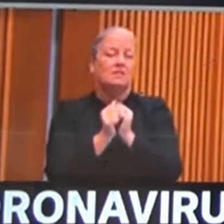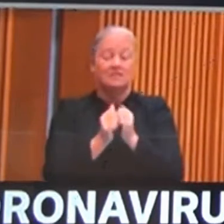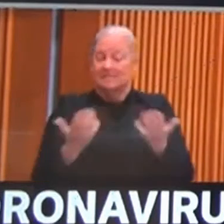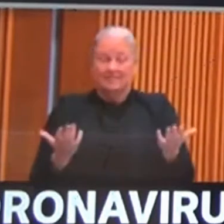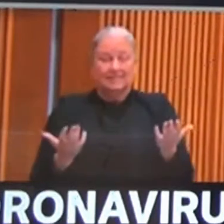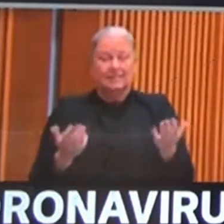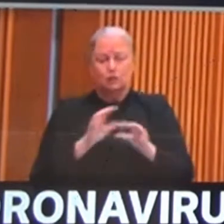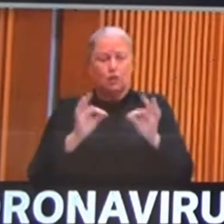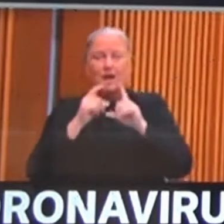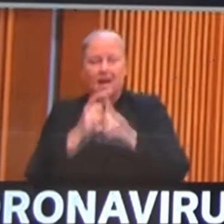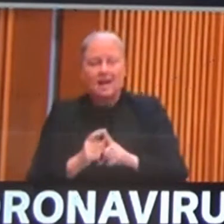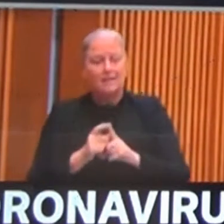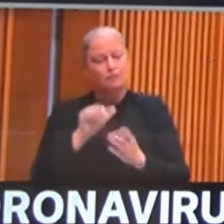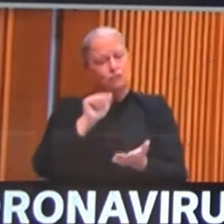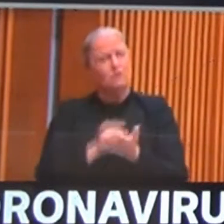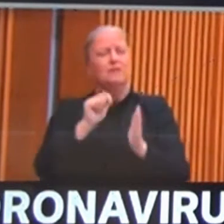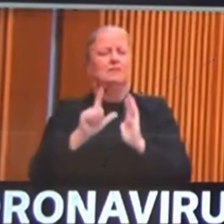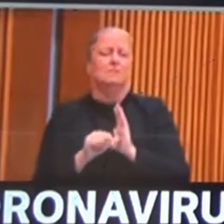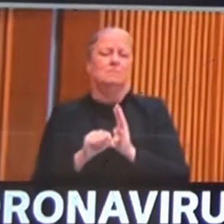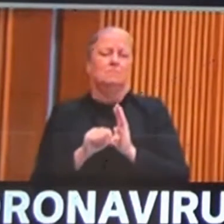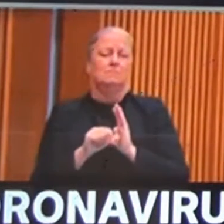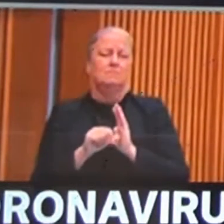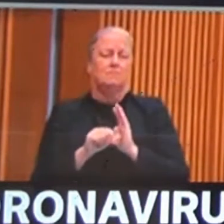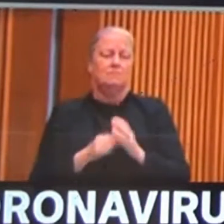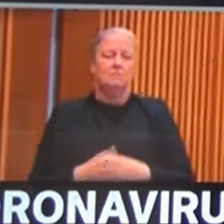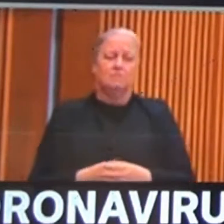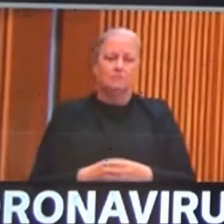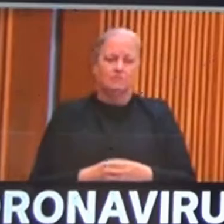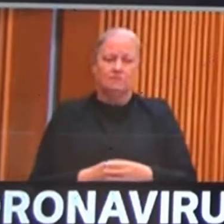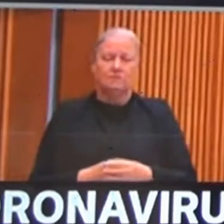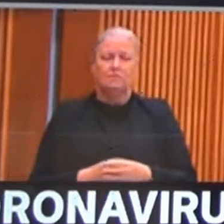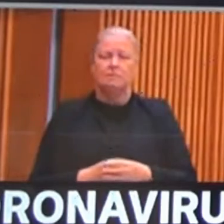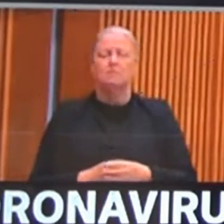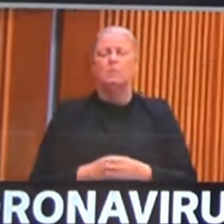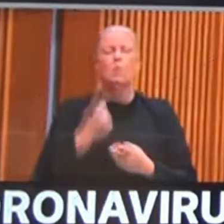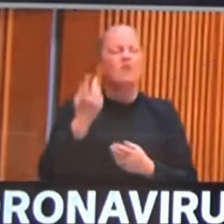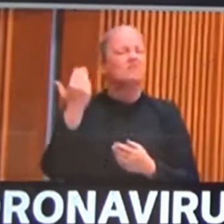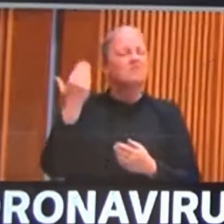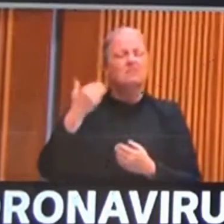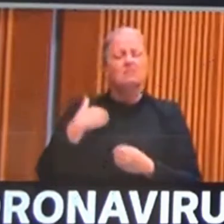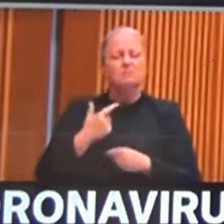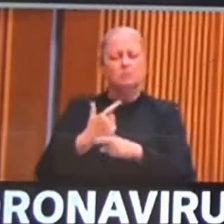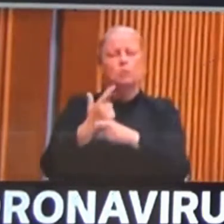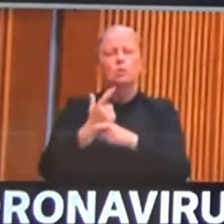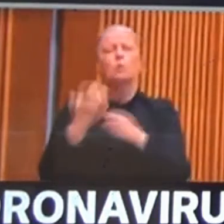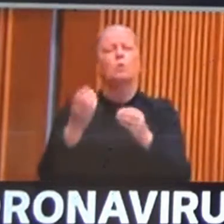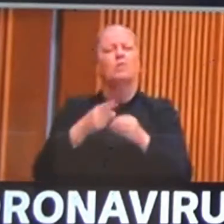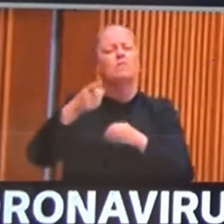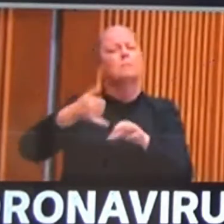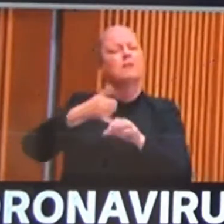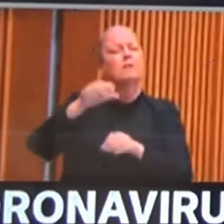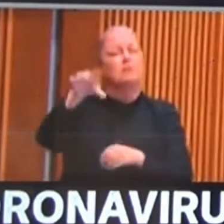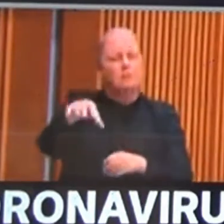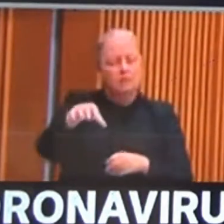time to manage that. I was speaking to a pathology provider just in this last week, and over the